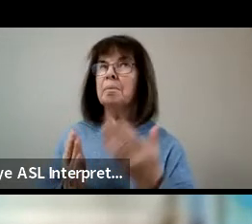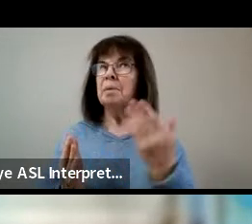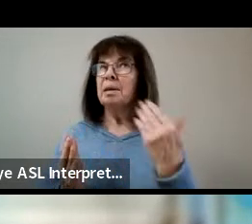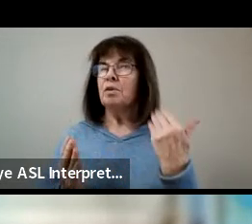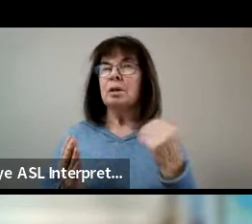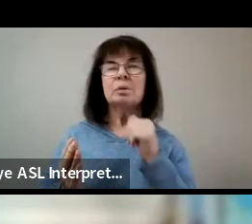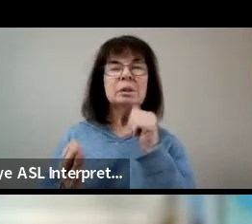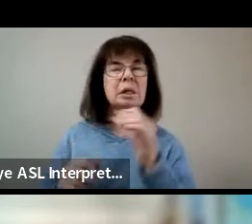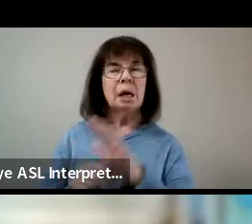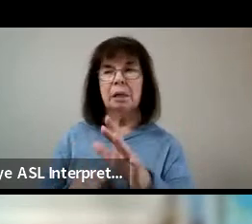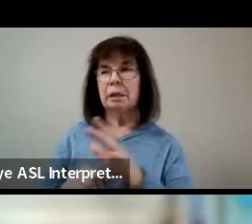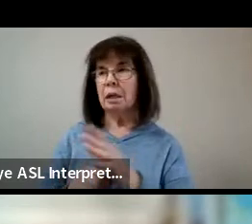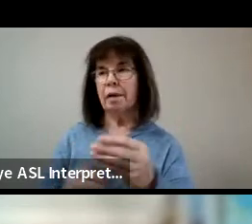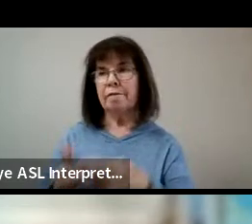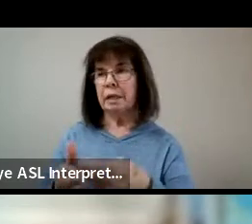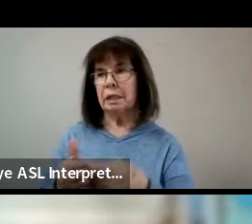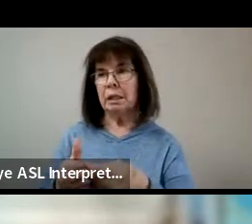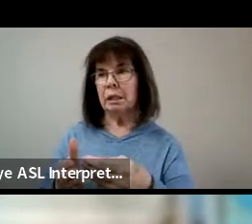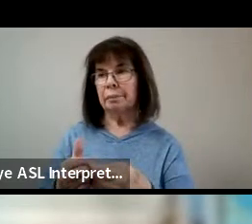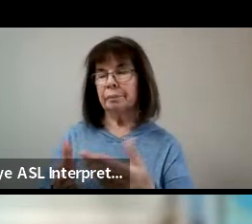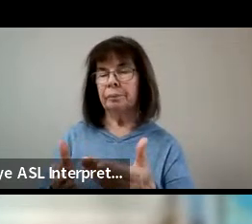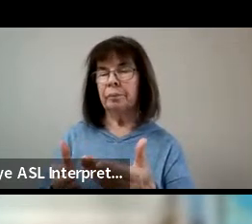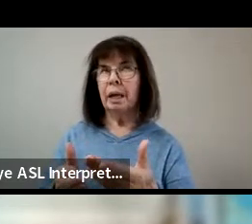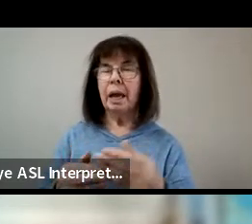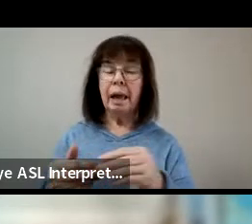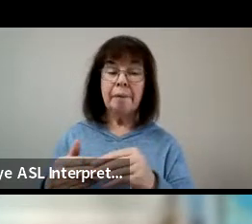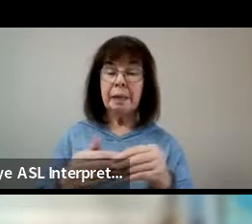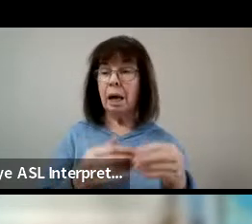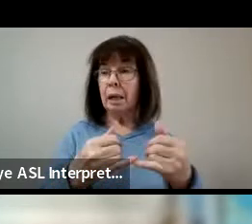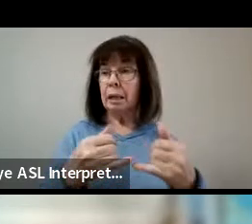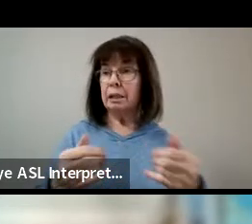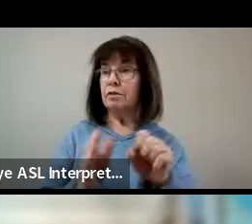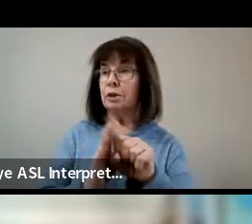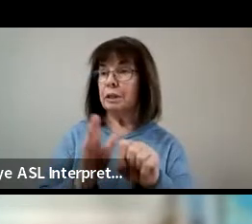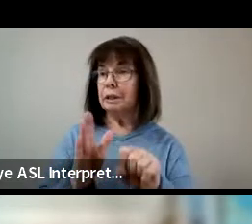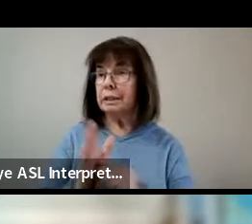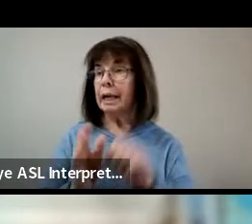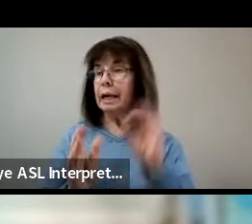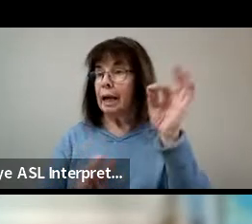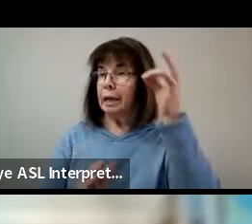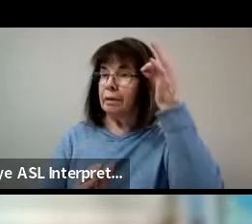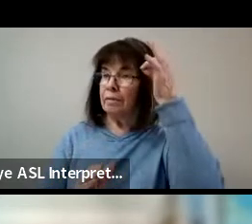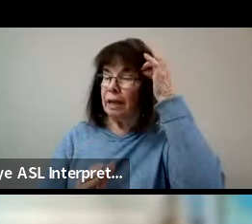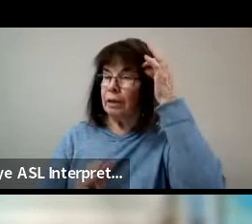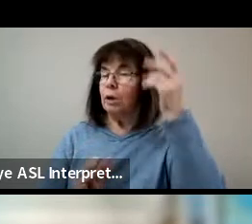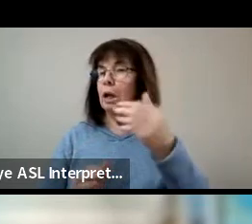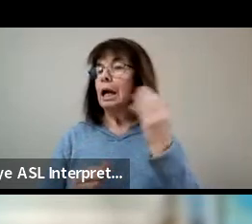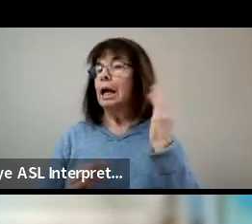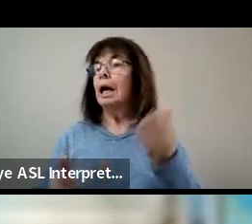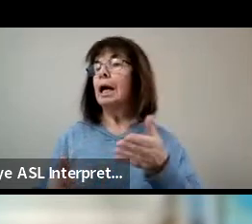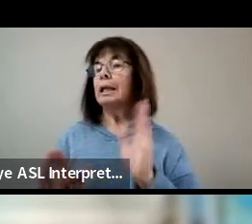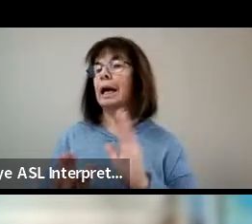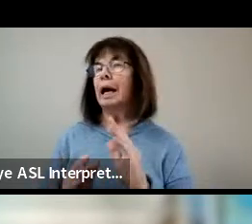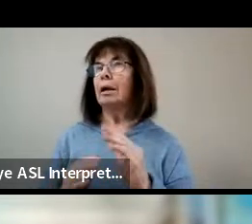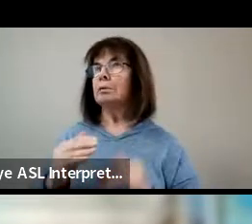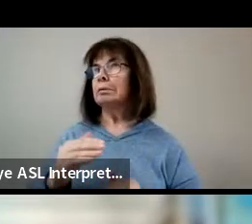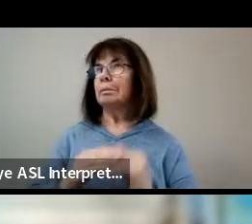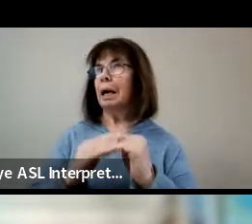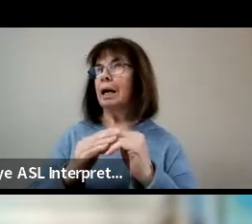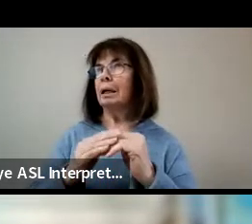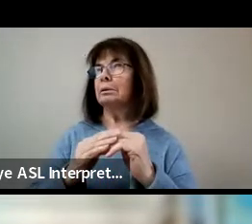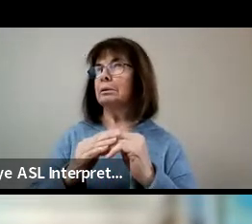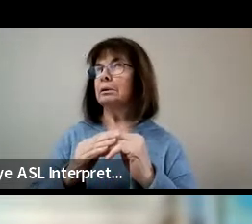the guidelines for the state and the federal ERAP only allowed up to a certain number of months of